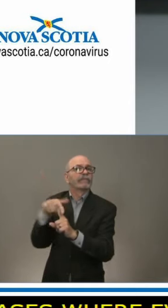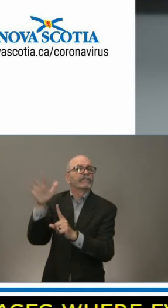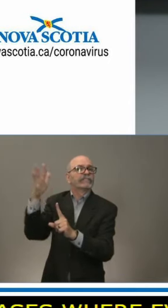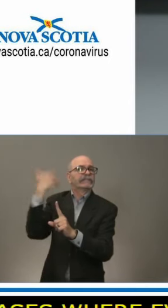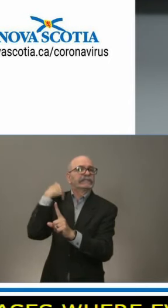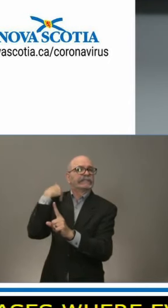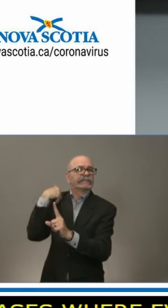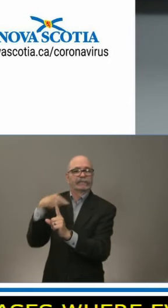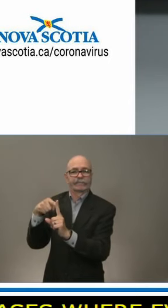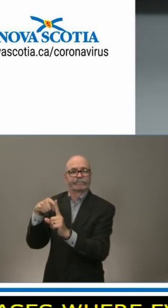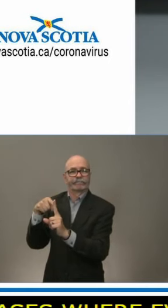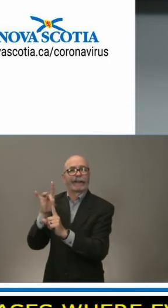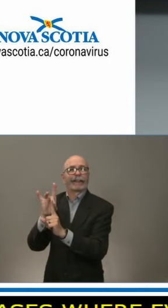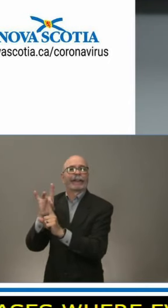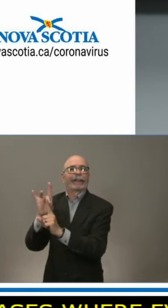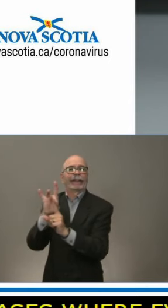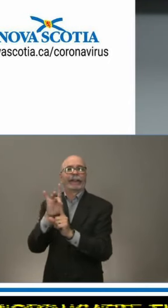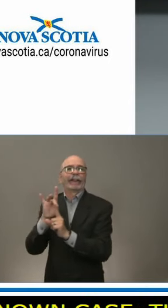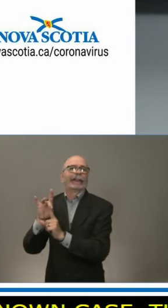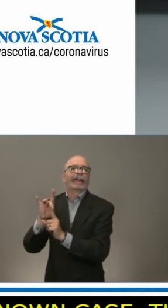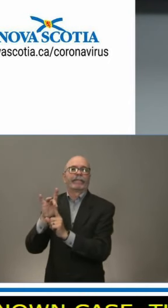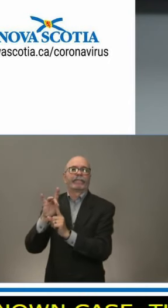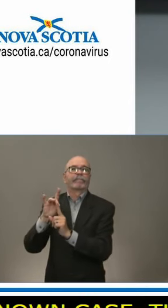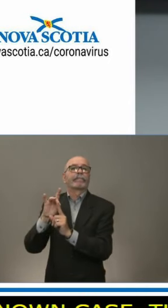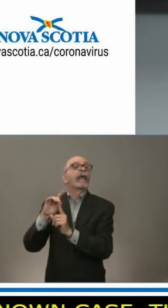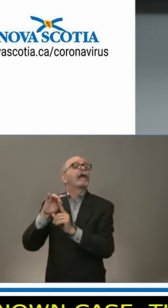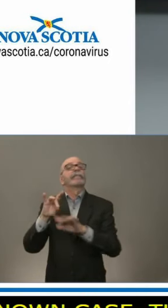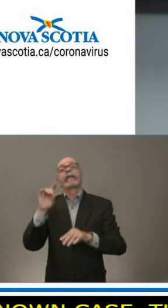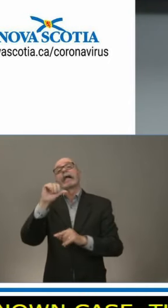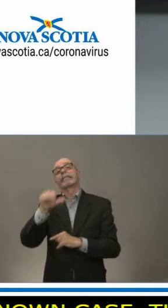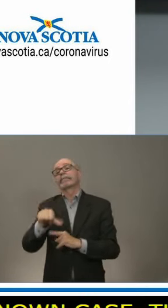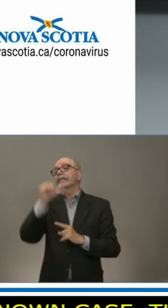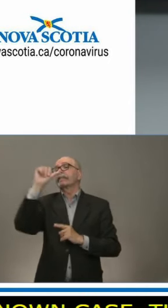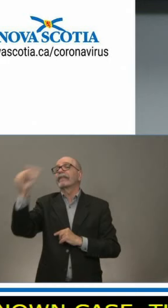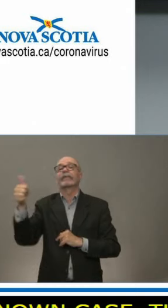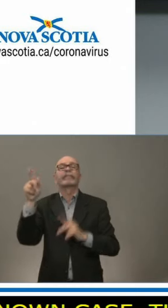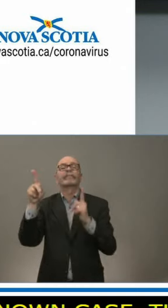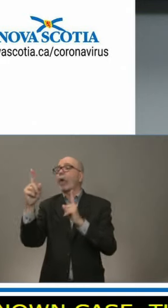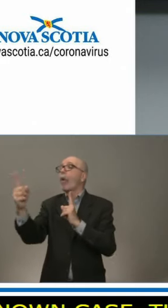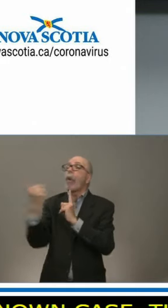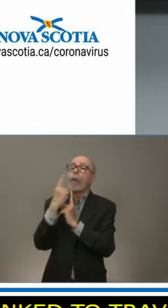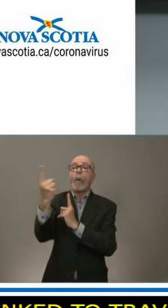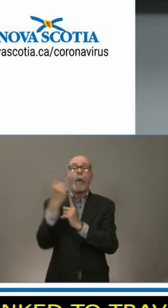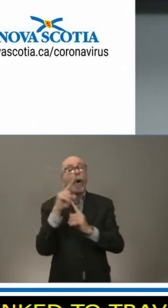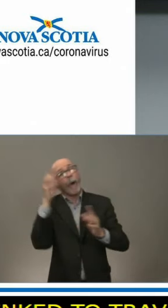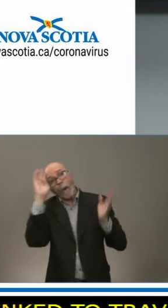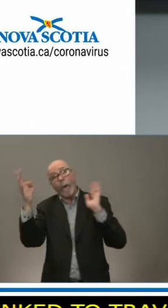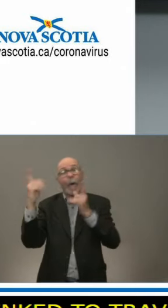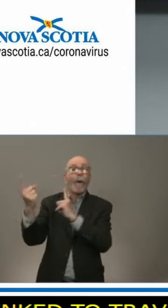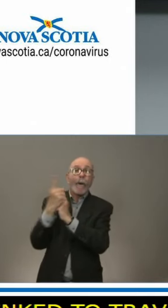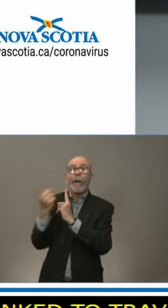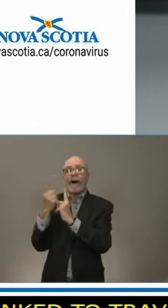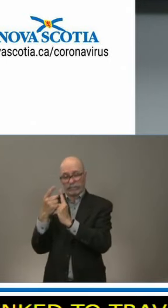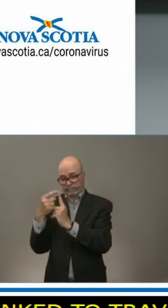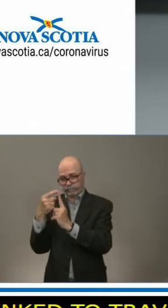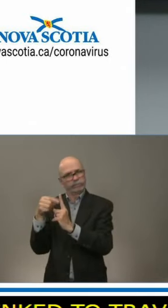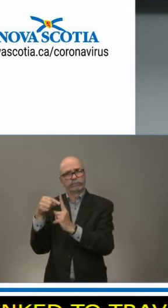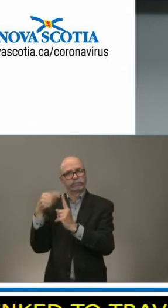of groups that people interacting with each other in multiple cases where the only explanation we have is